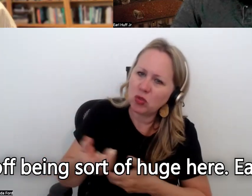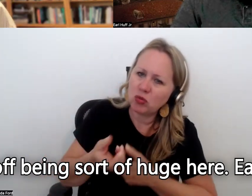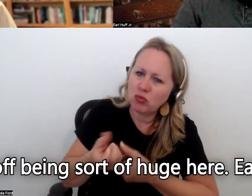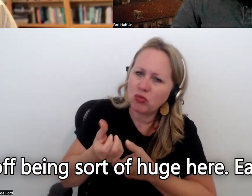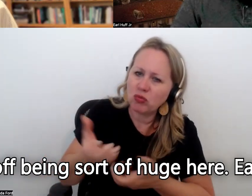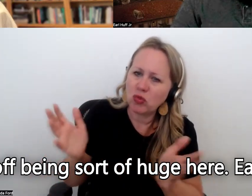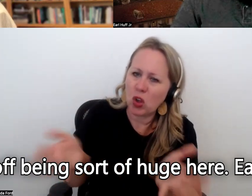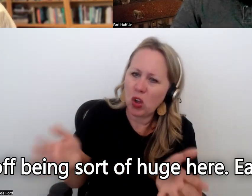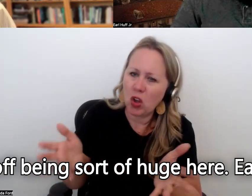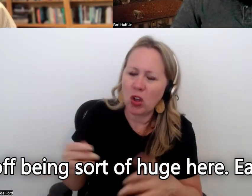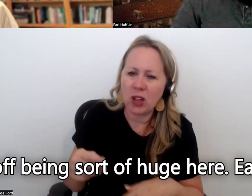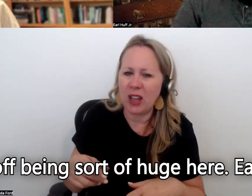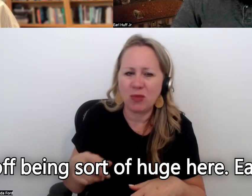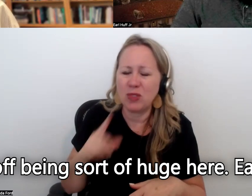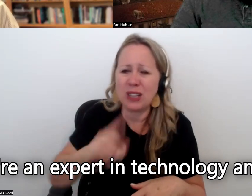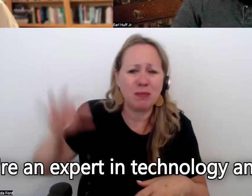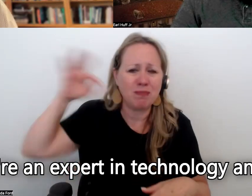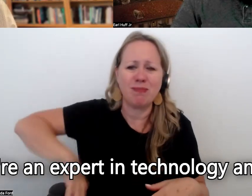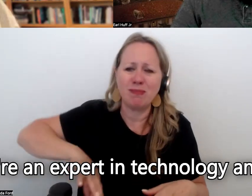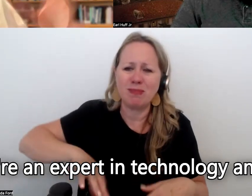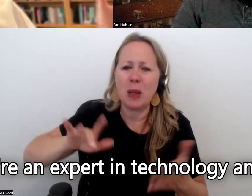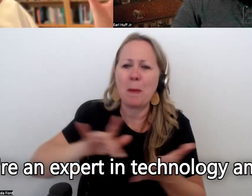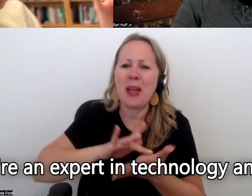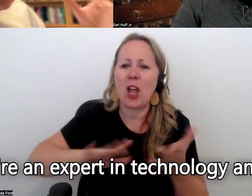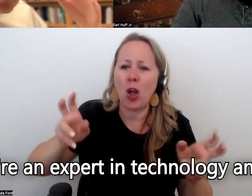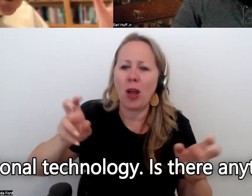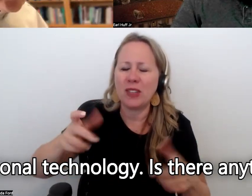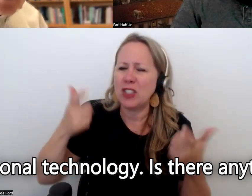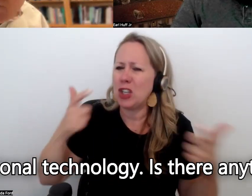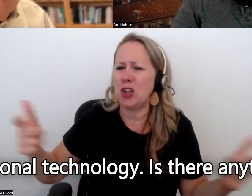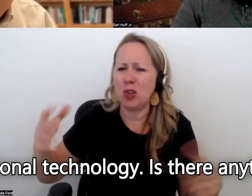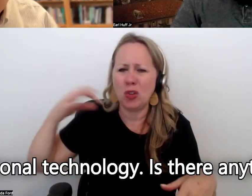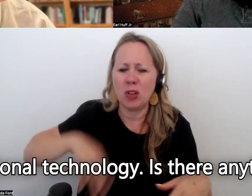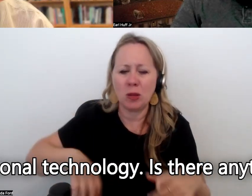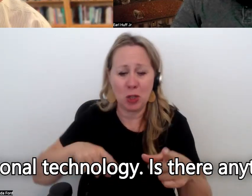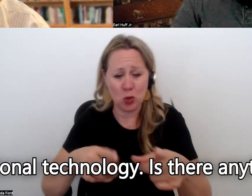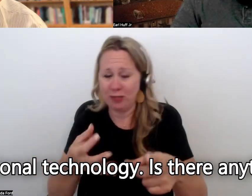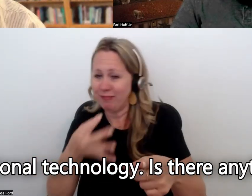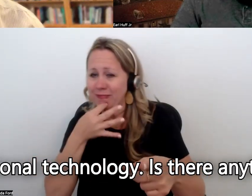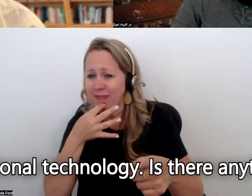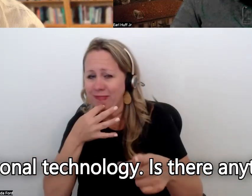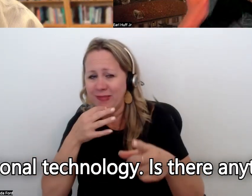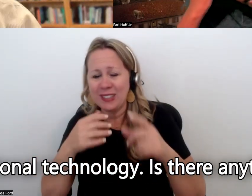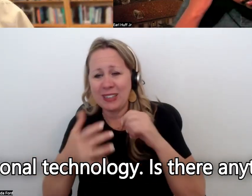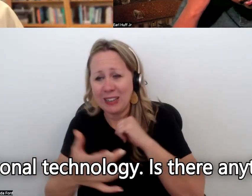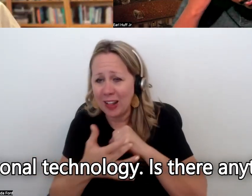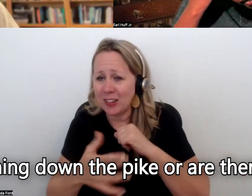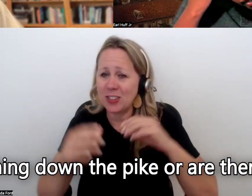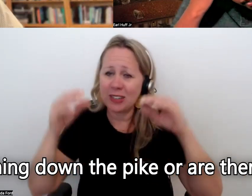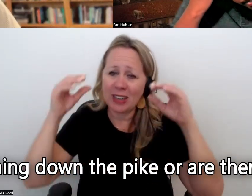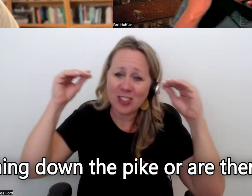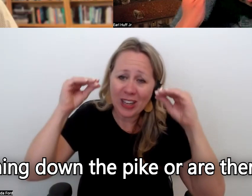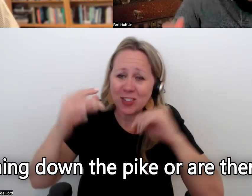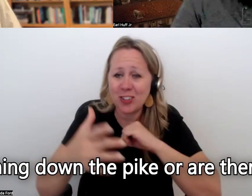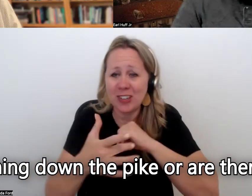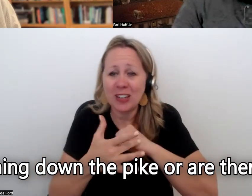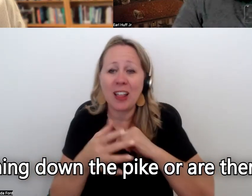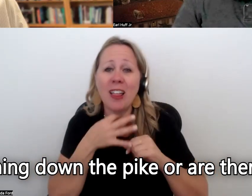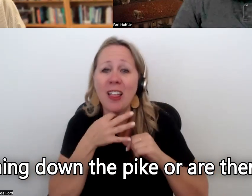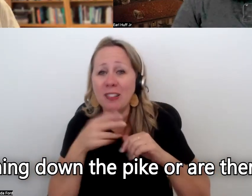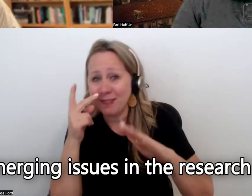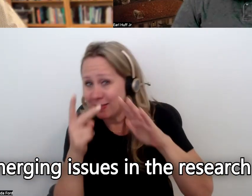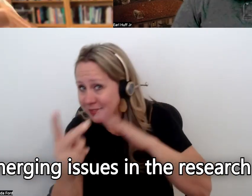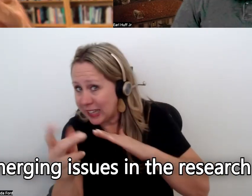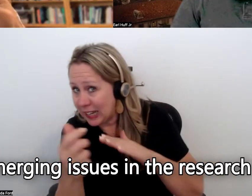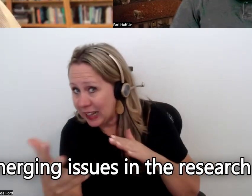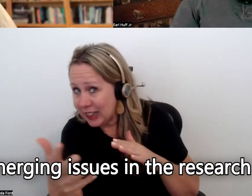sort of huge here. Earl, you're an expert in technology and educational technology. Is there anything coming down the pike, or